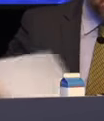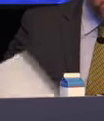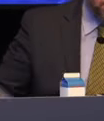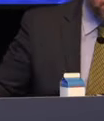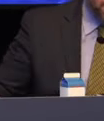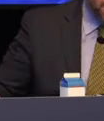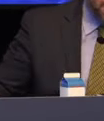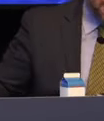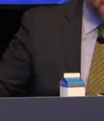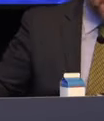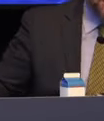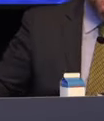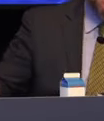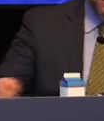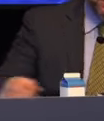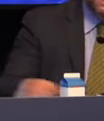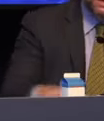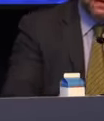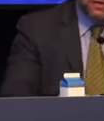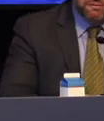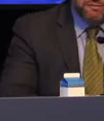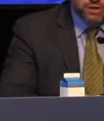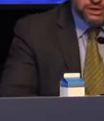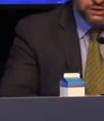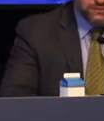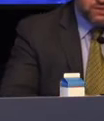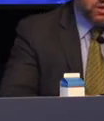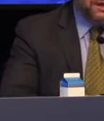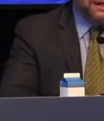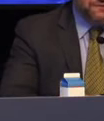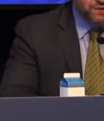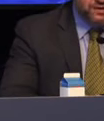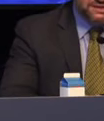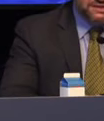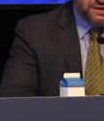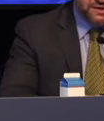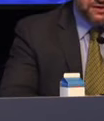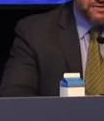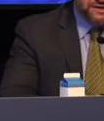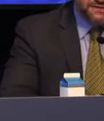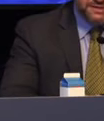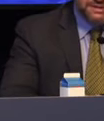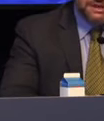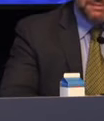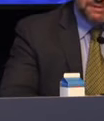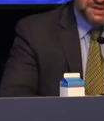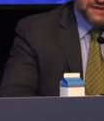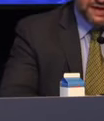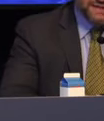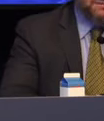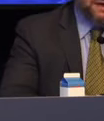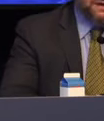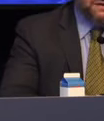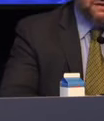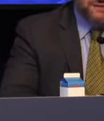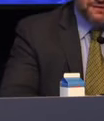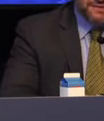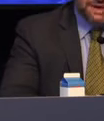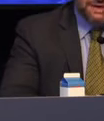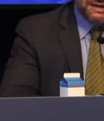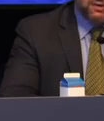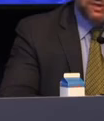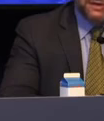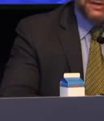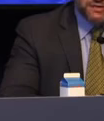PUA. Among those numbers were a significant group of workers who had inadvertently suspended their benefits because of how they responded to the